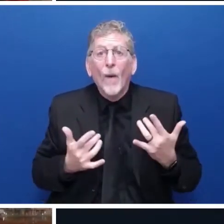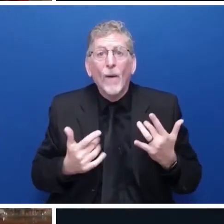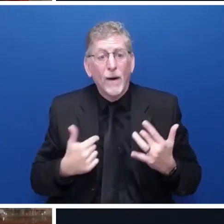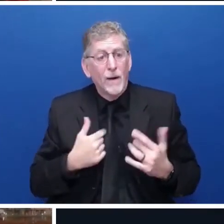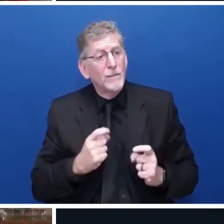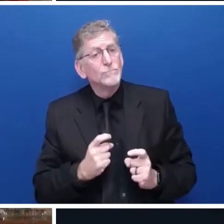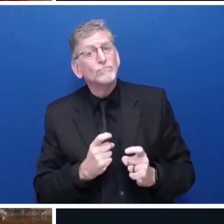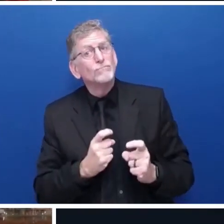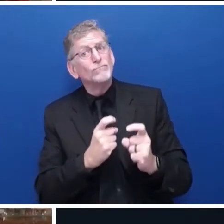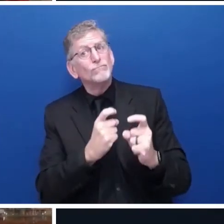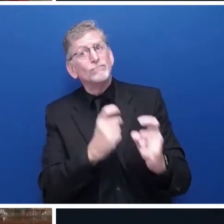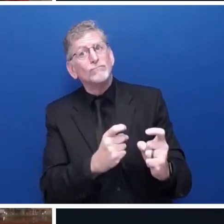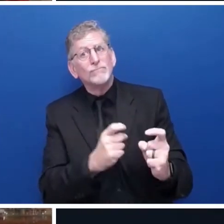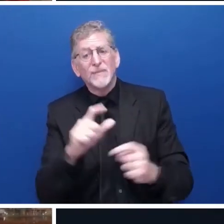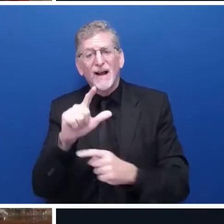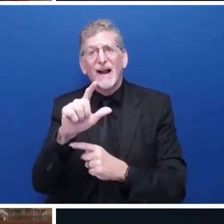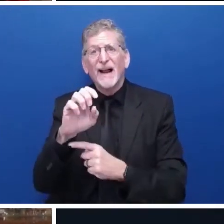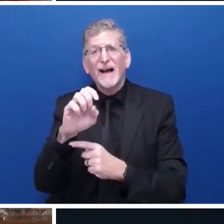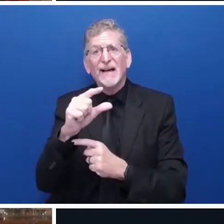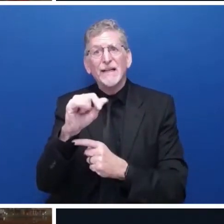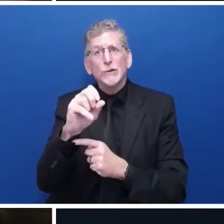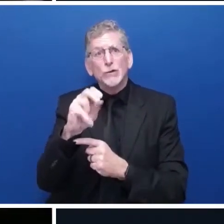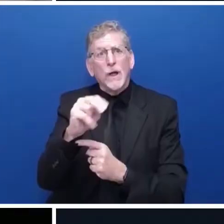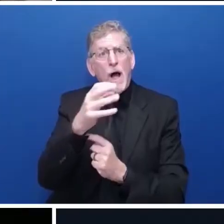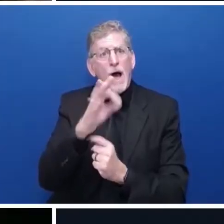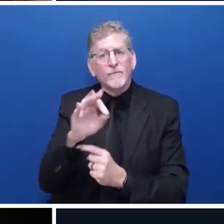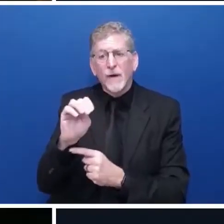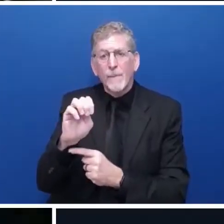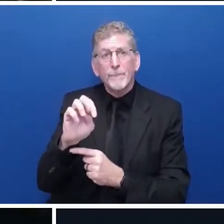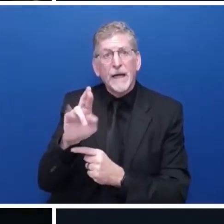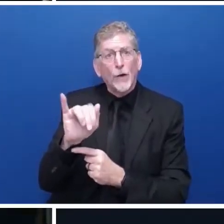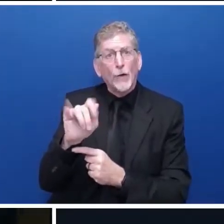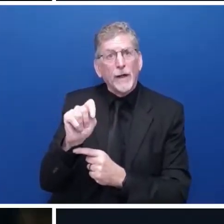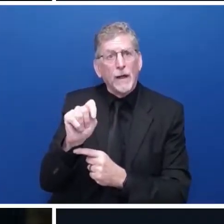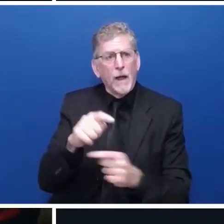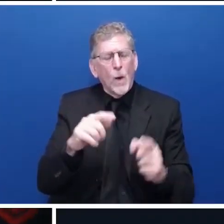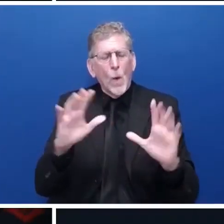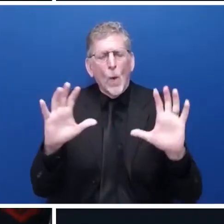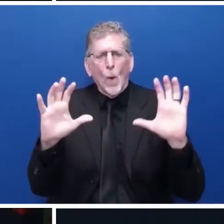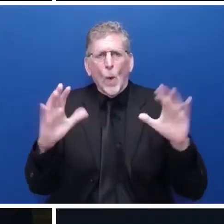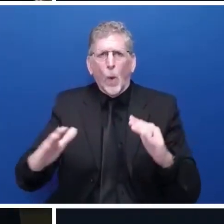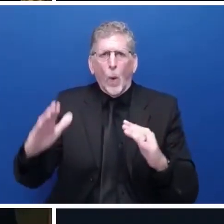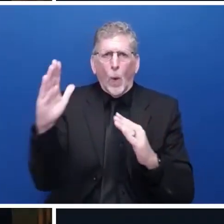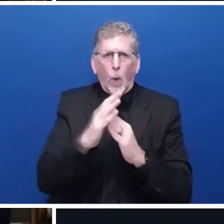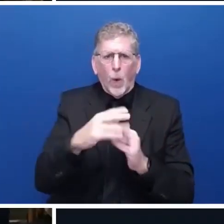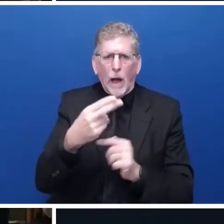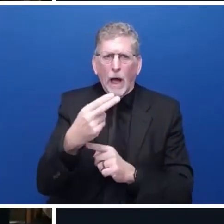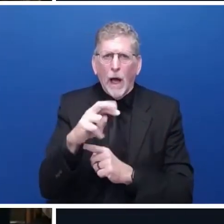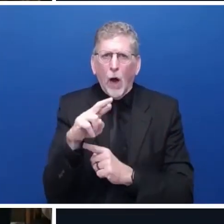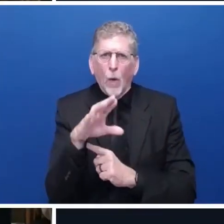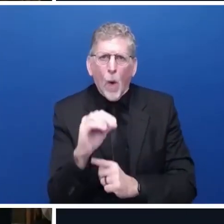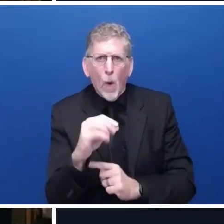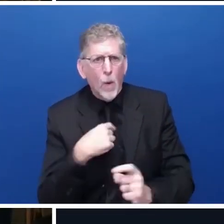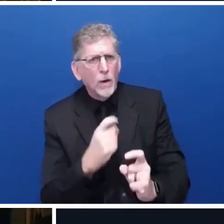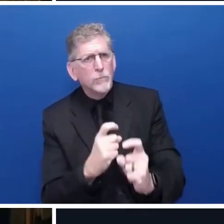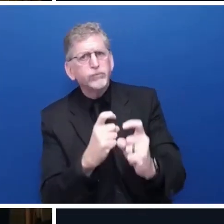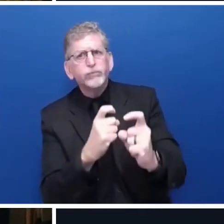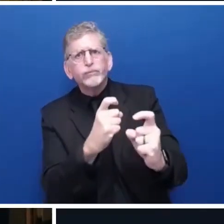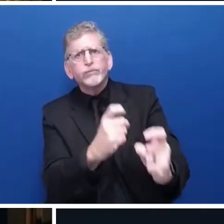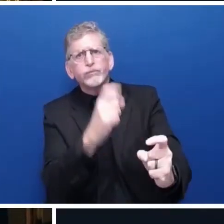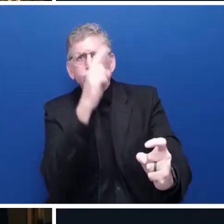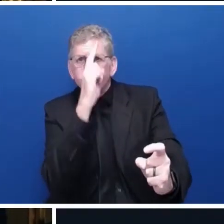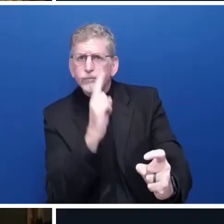of Merit for extraordinary heroism, which is what it was, extraordinary heroism. Thank you.